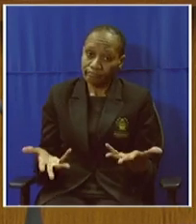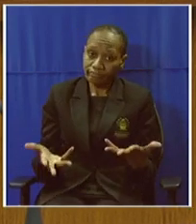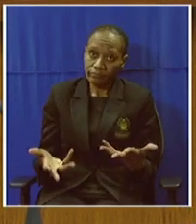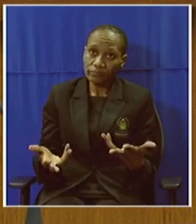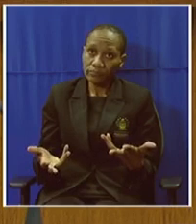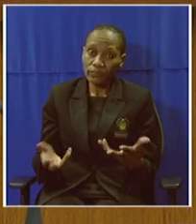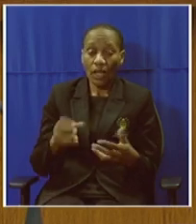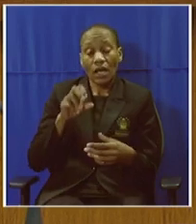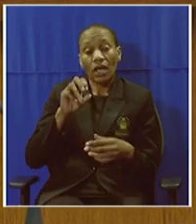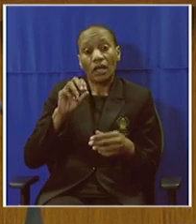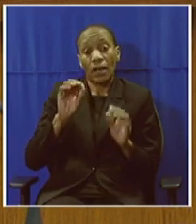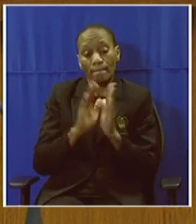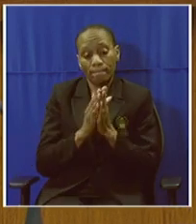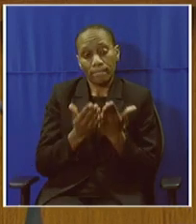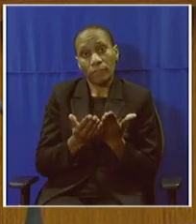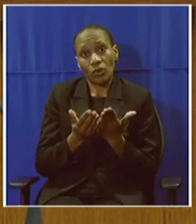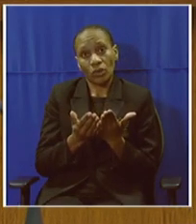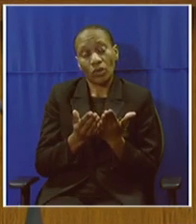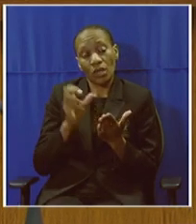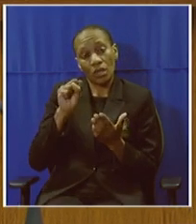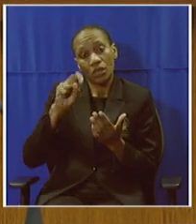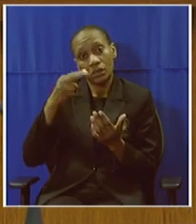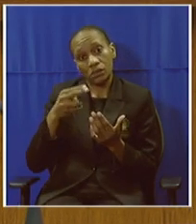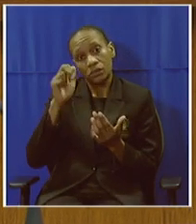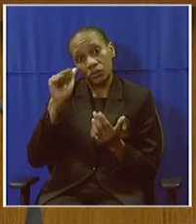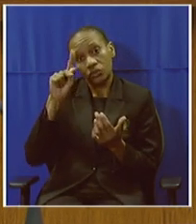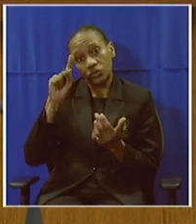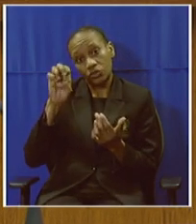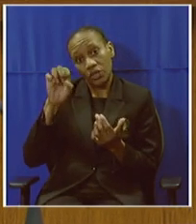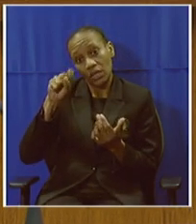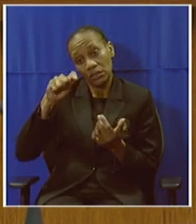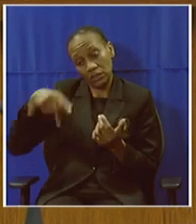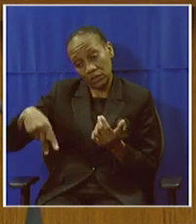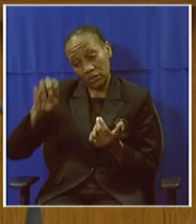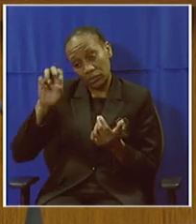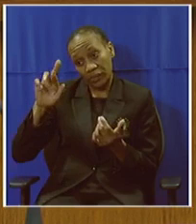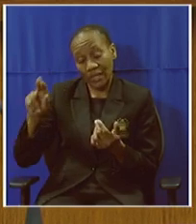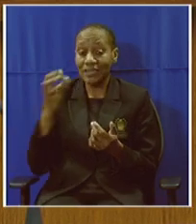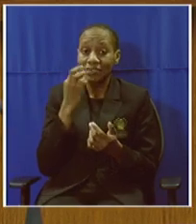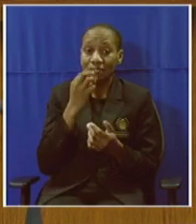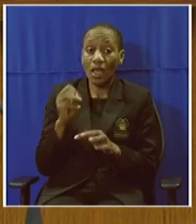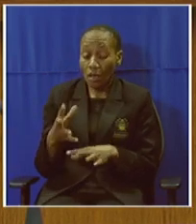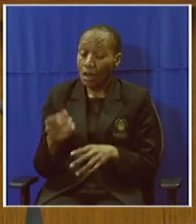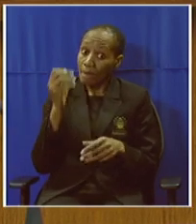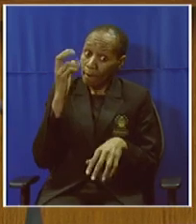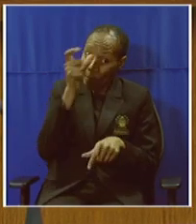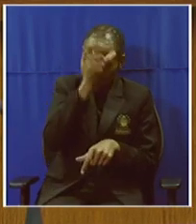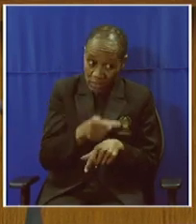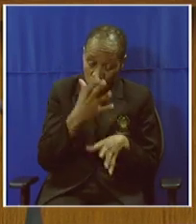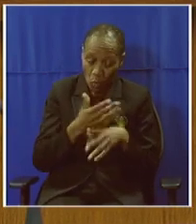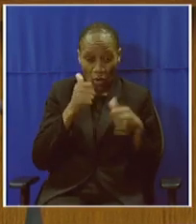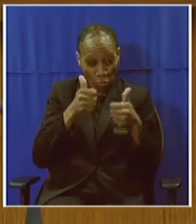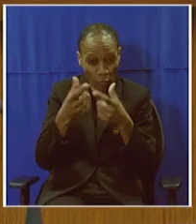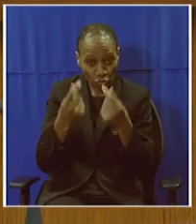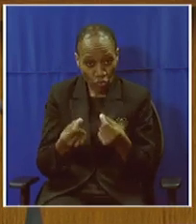what Shakespeare says. I'm against that. I quote, the evil that men do lives after them,